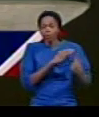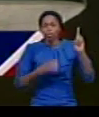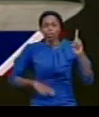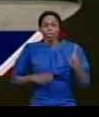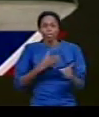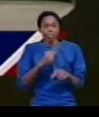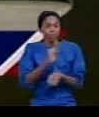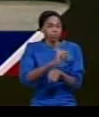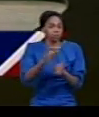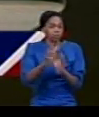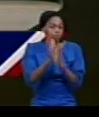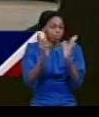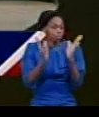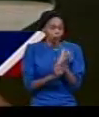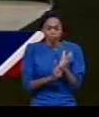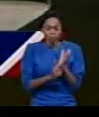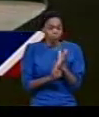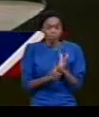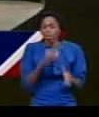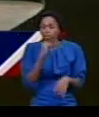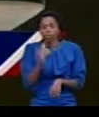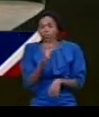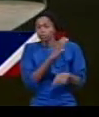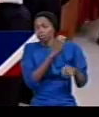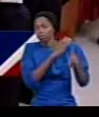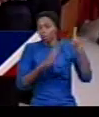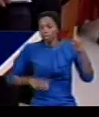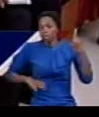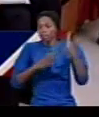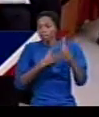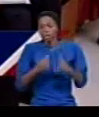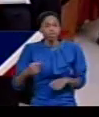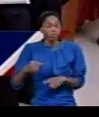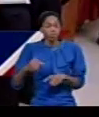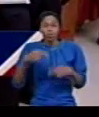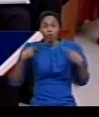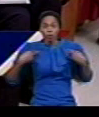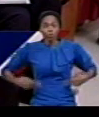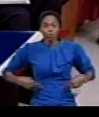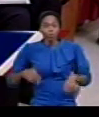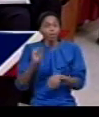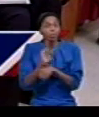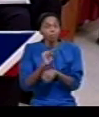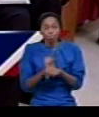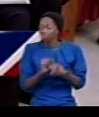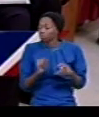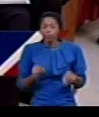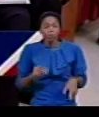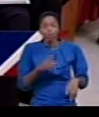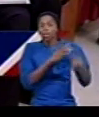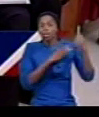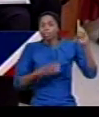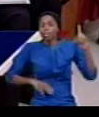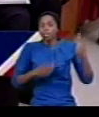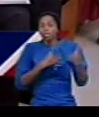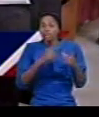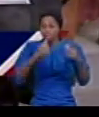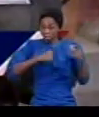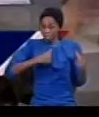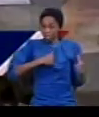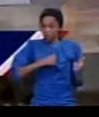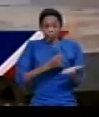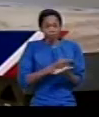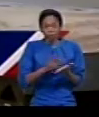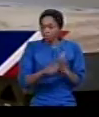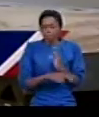law, Christ and human endeavor, Christ and self-righteousness, Christ and the